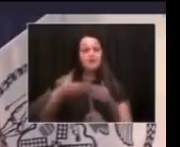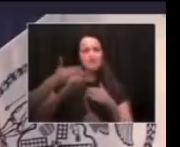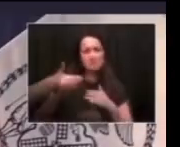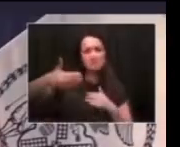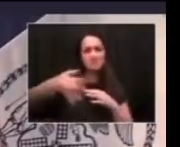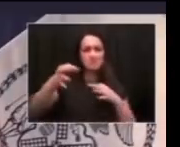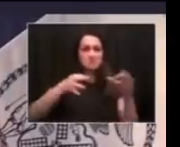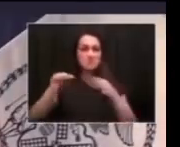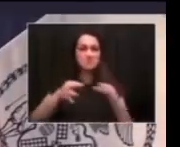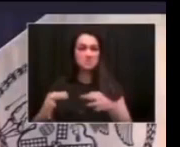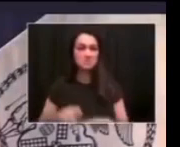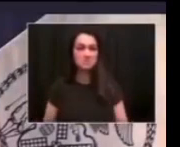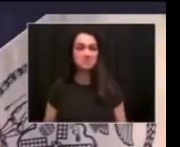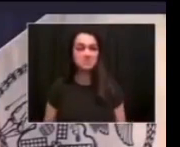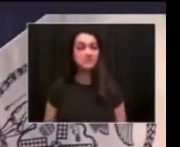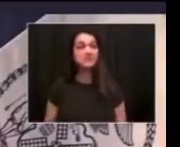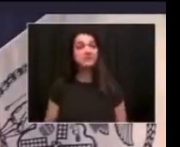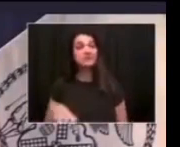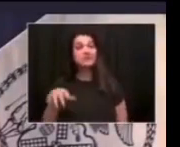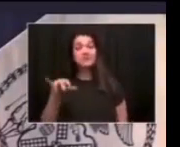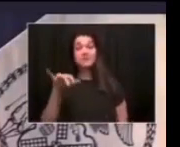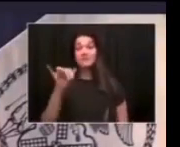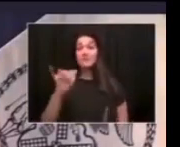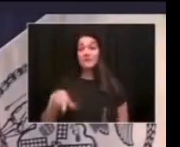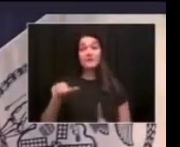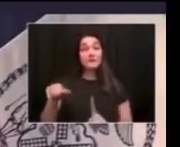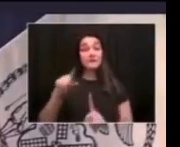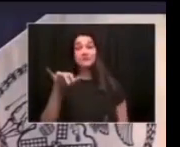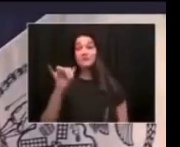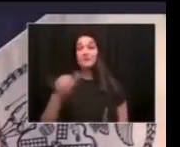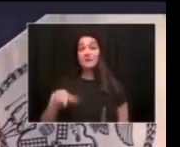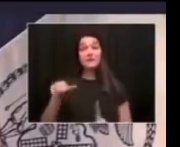If you want to participate in our society fully, you got to get vaccinated.